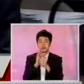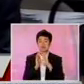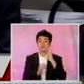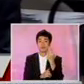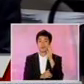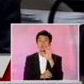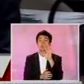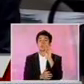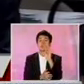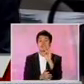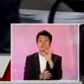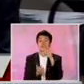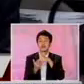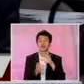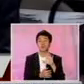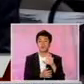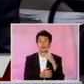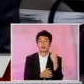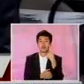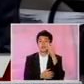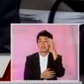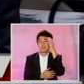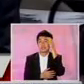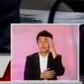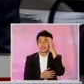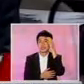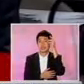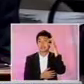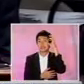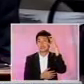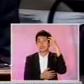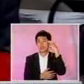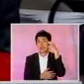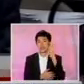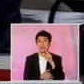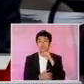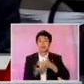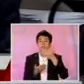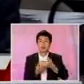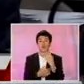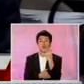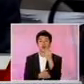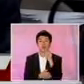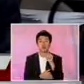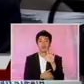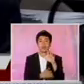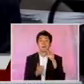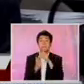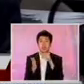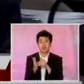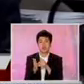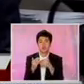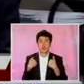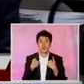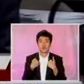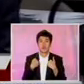6,500,000 lamang, kung ako si Chief Justice Corona, hindi ko bibilin to sa halagang 14.5 million at meron